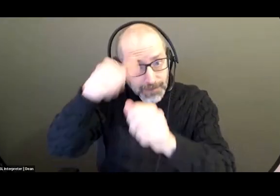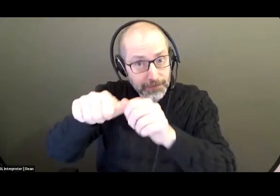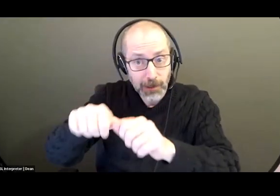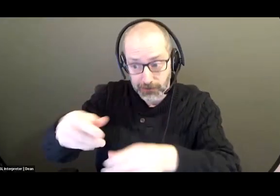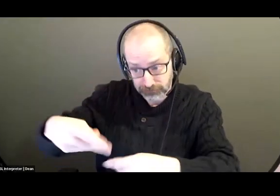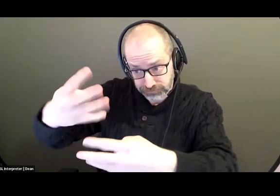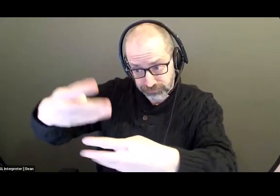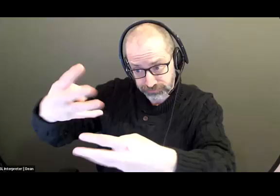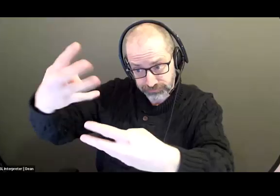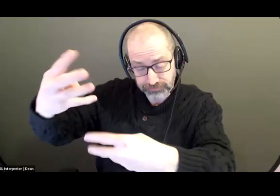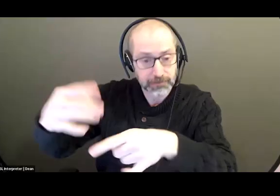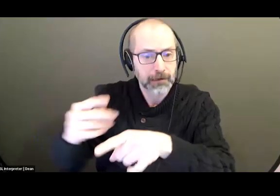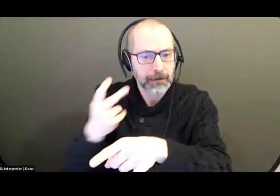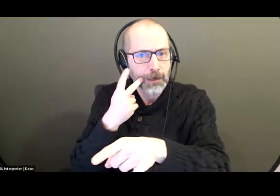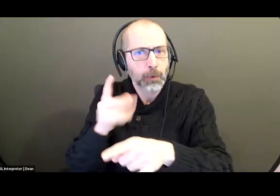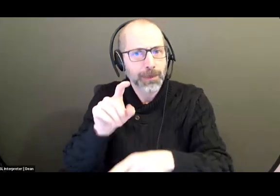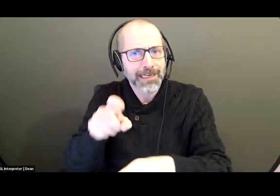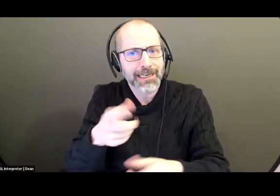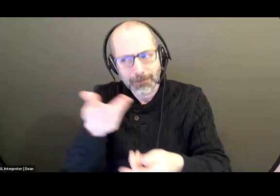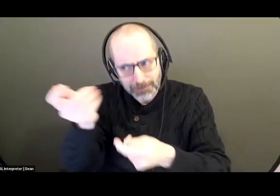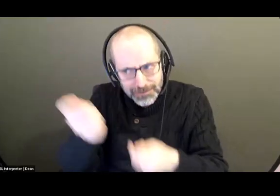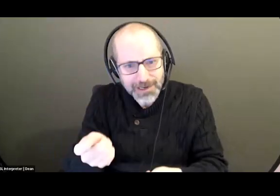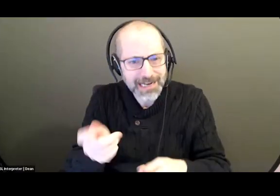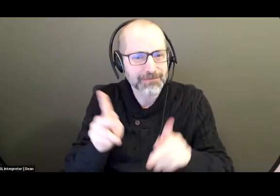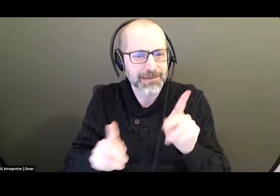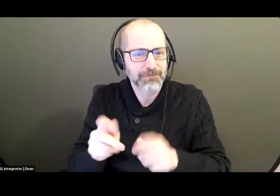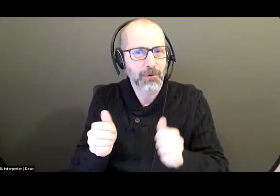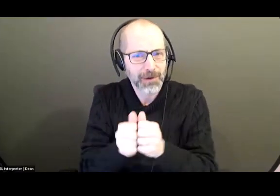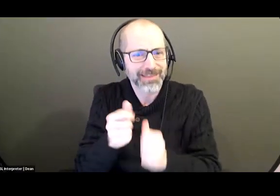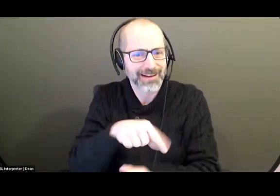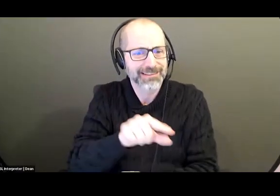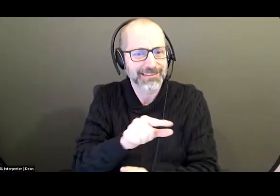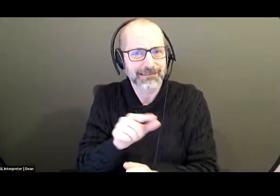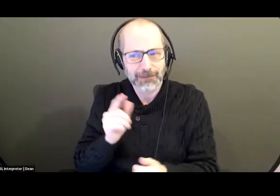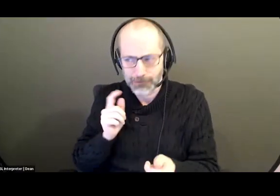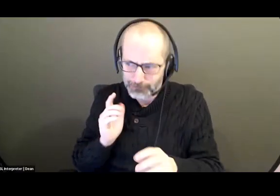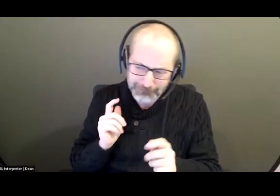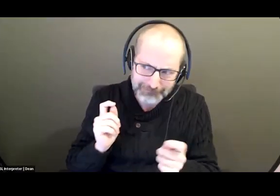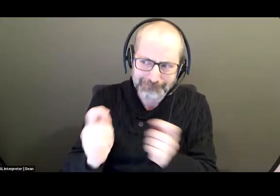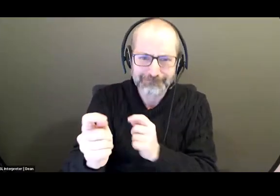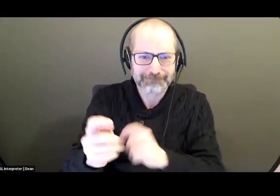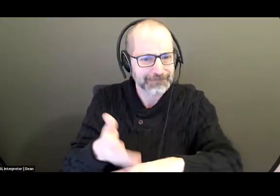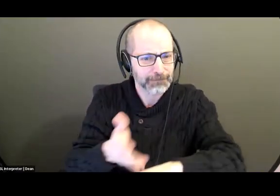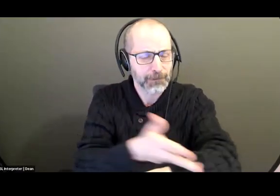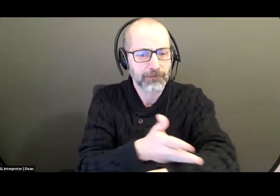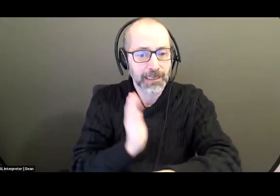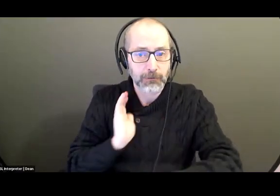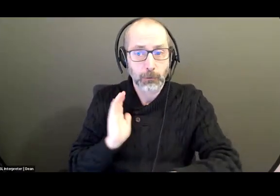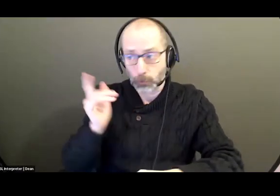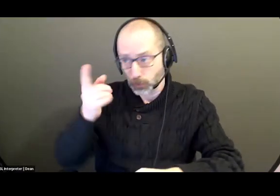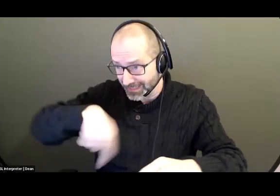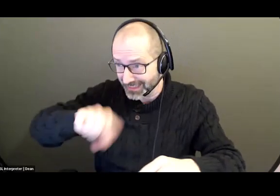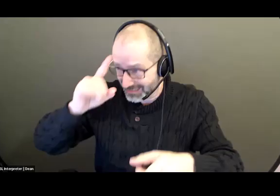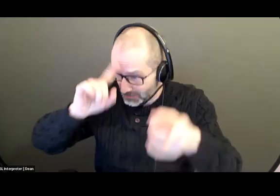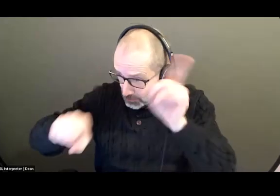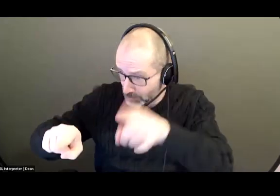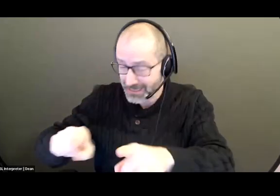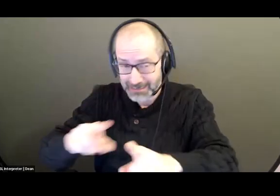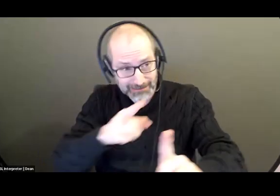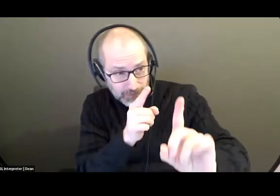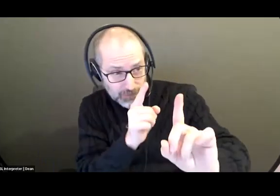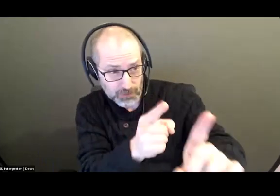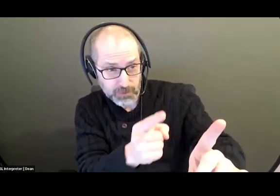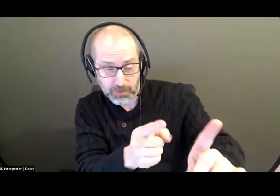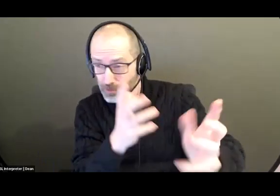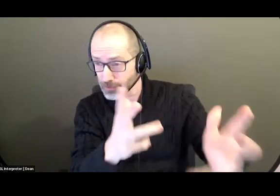clearly in the conversation and what was coming up in the chat that we need to bring people along on this journey by really